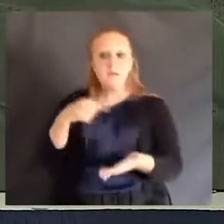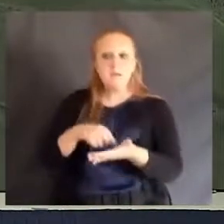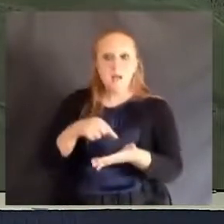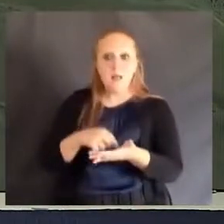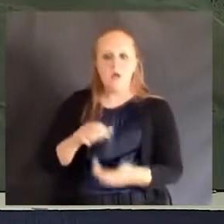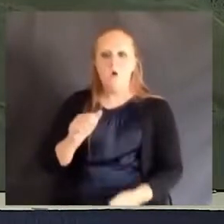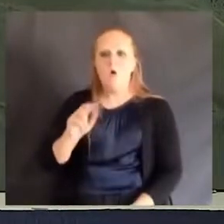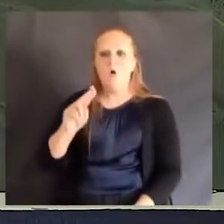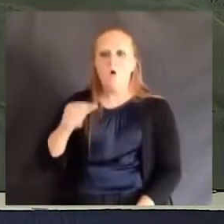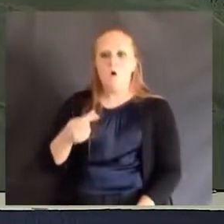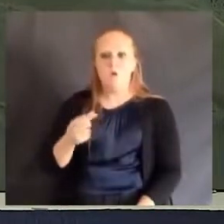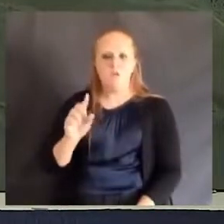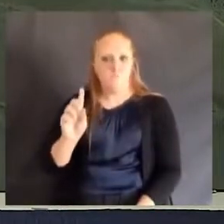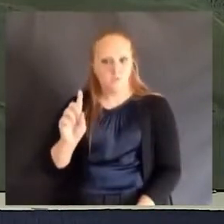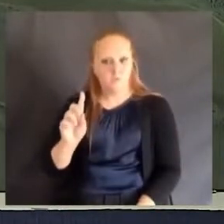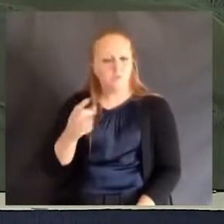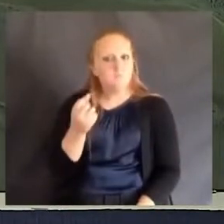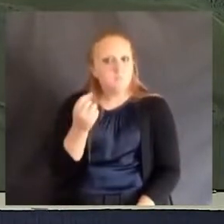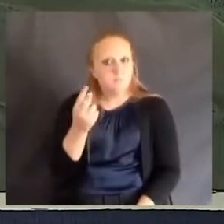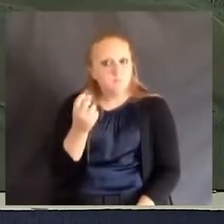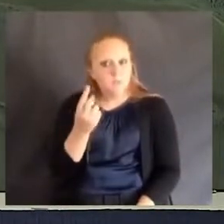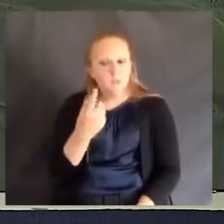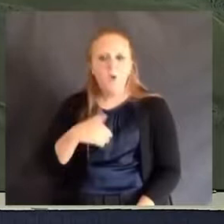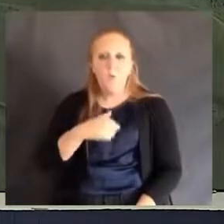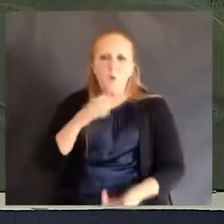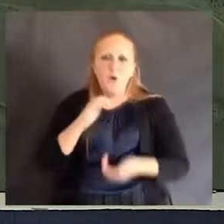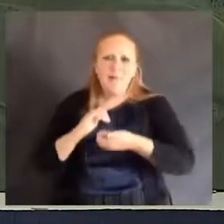We're working collaboratively with everyone.